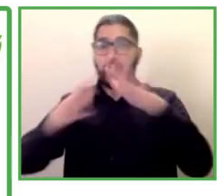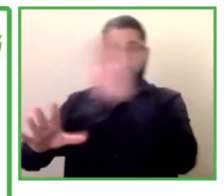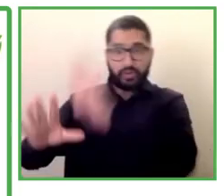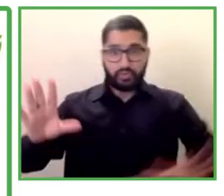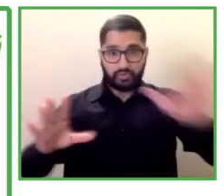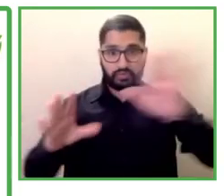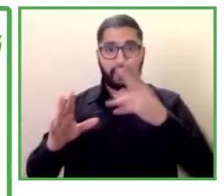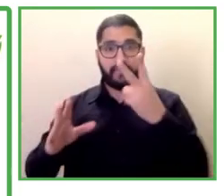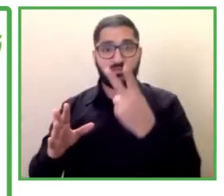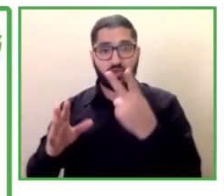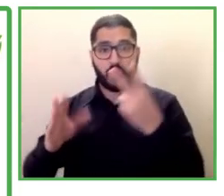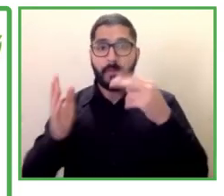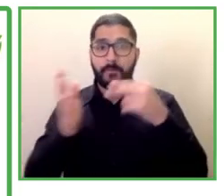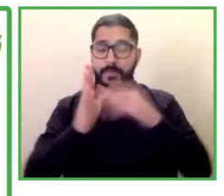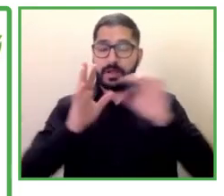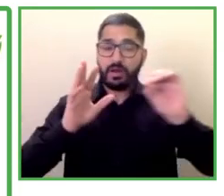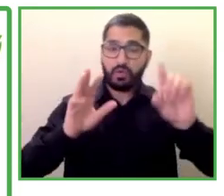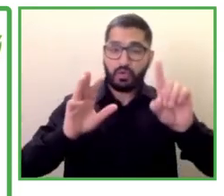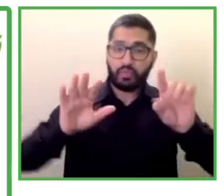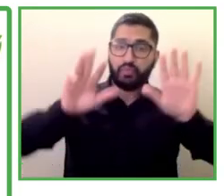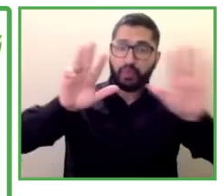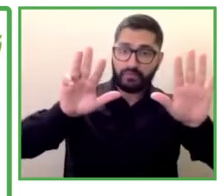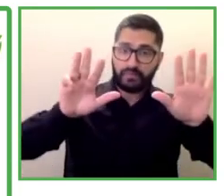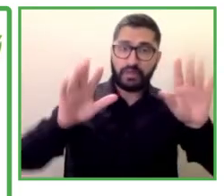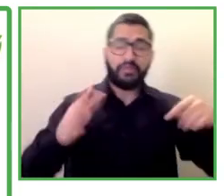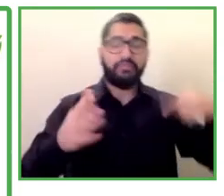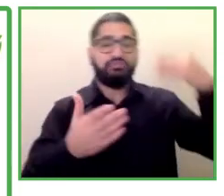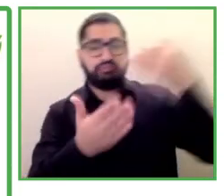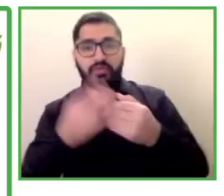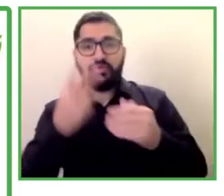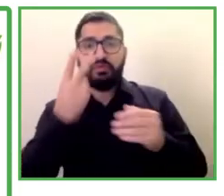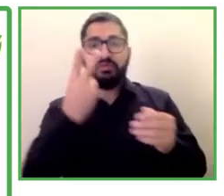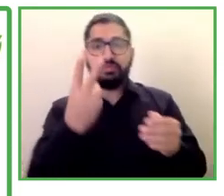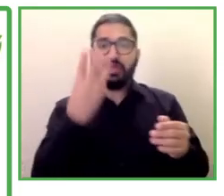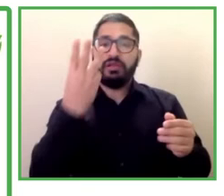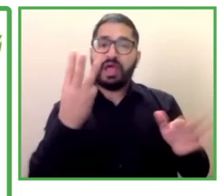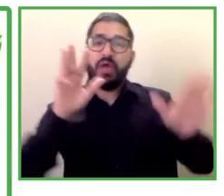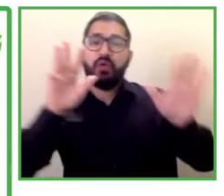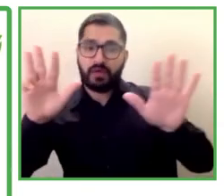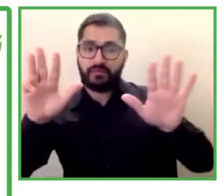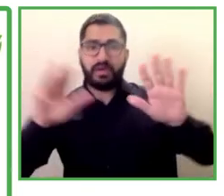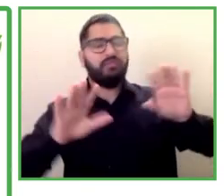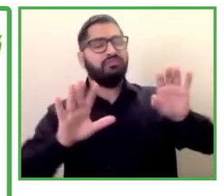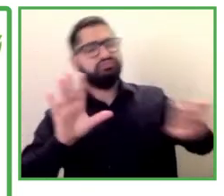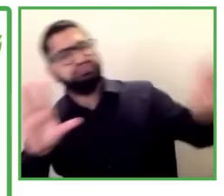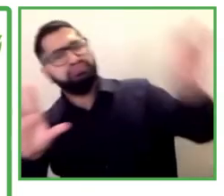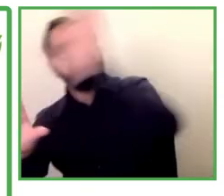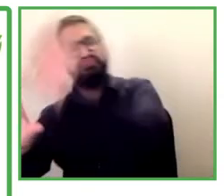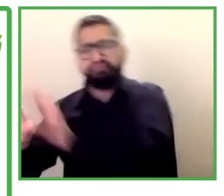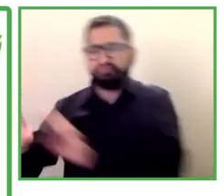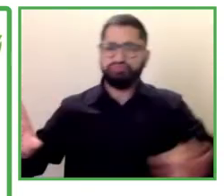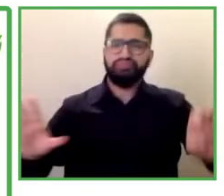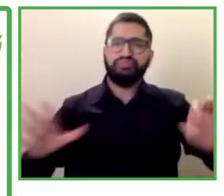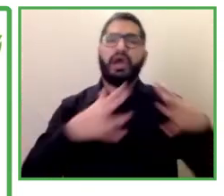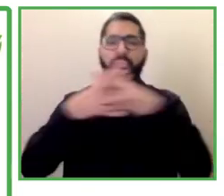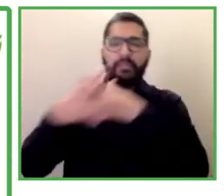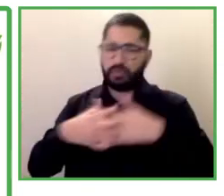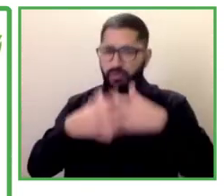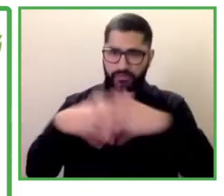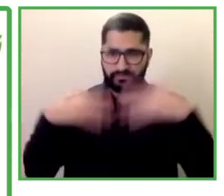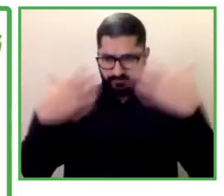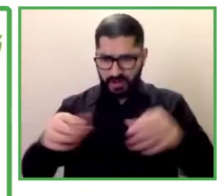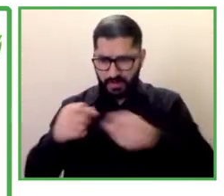plus million people with disabilities. And examples of these policies that have been established